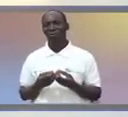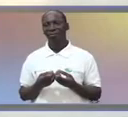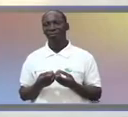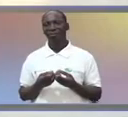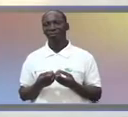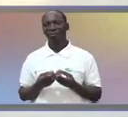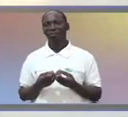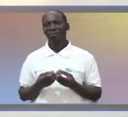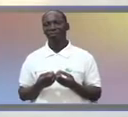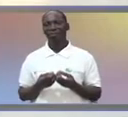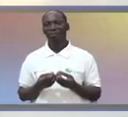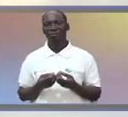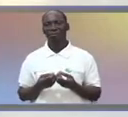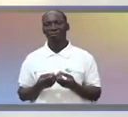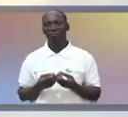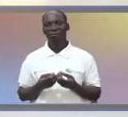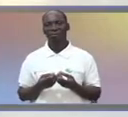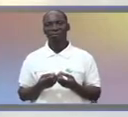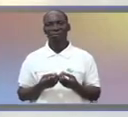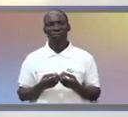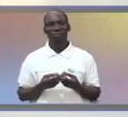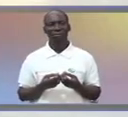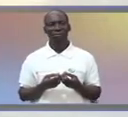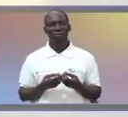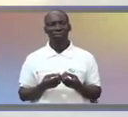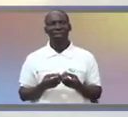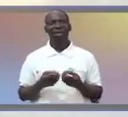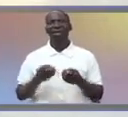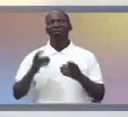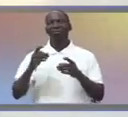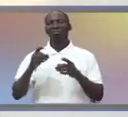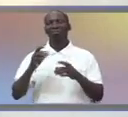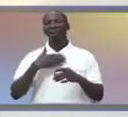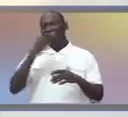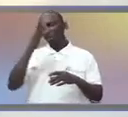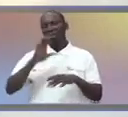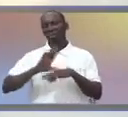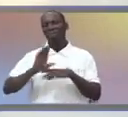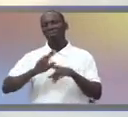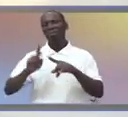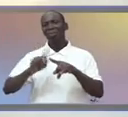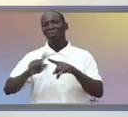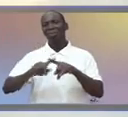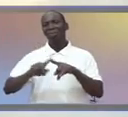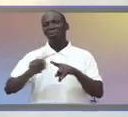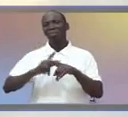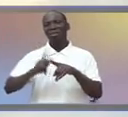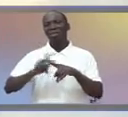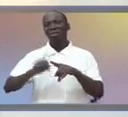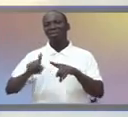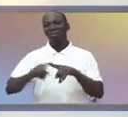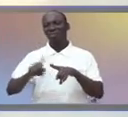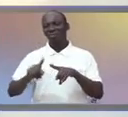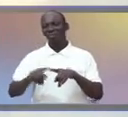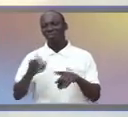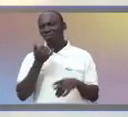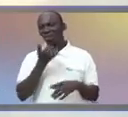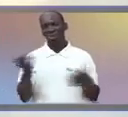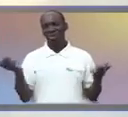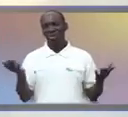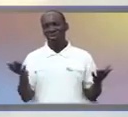bia omo ye niema bebrea bible nka ne sa nanso bible no kura won dan nyina asofo no ehye